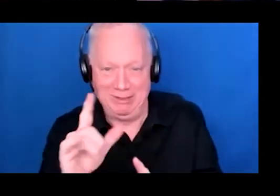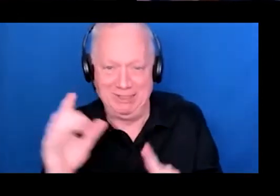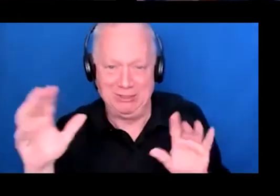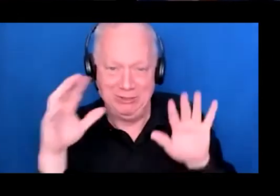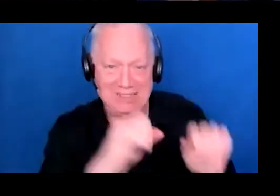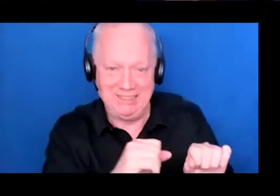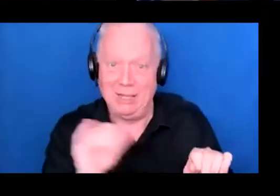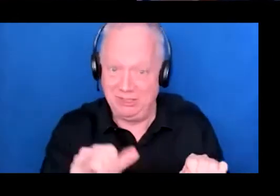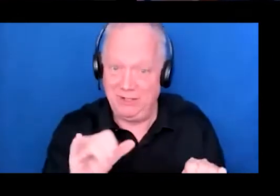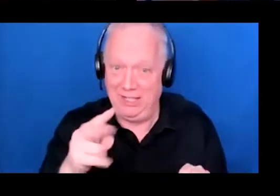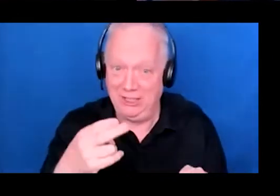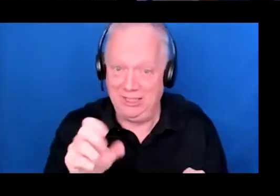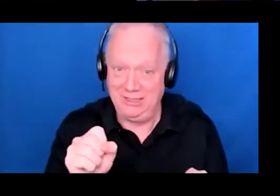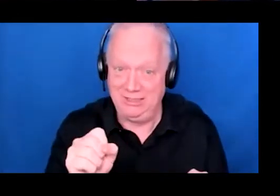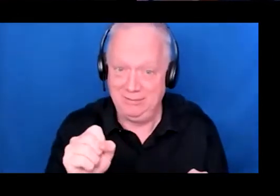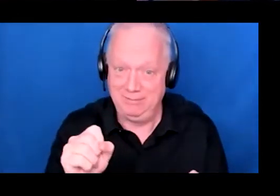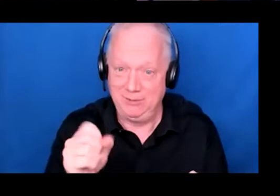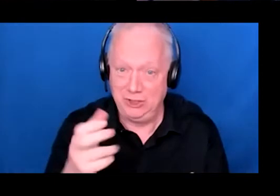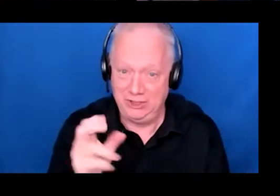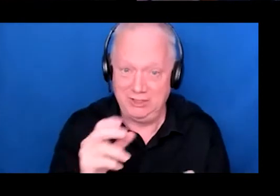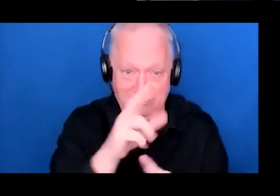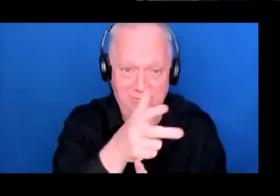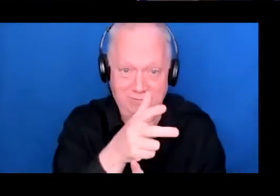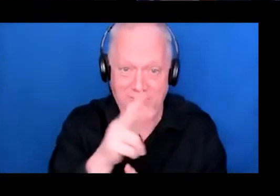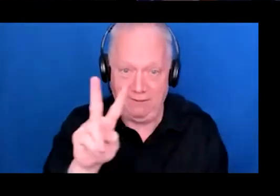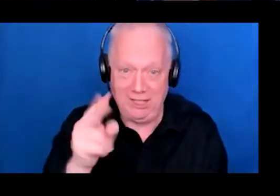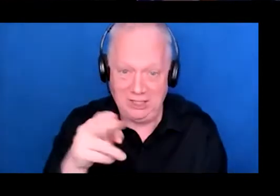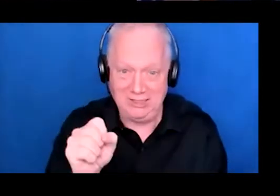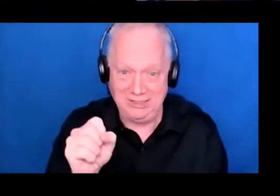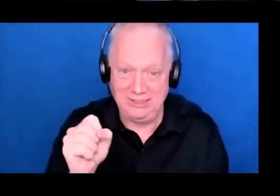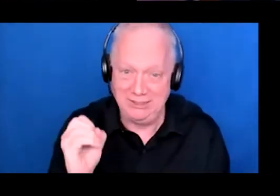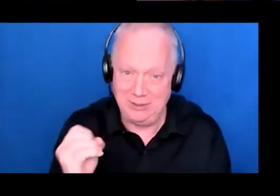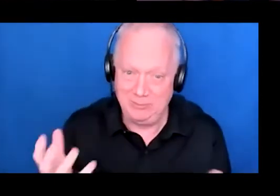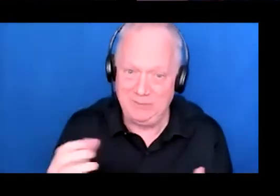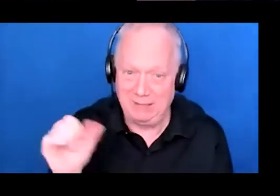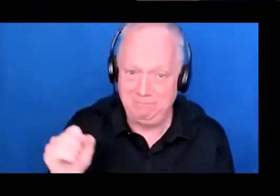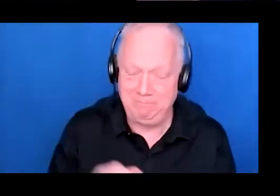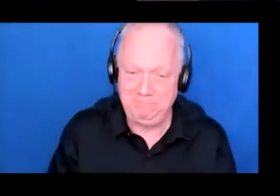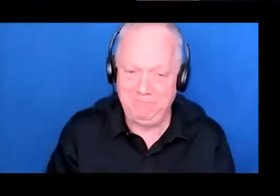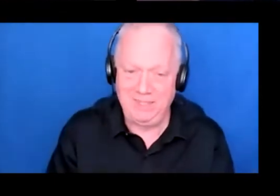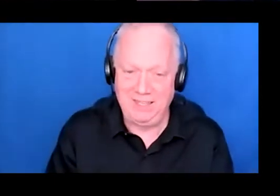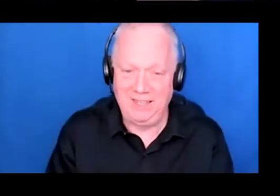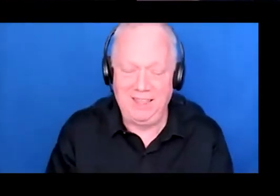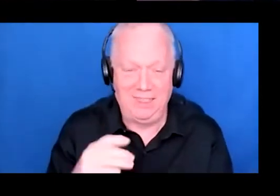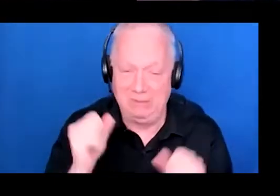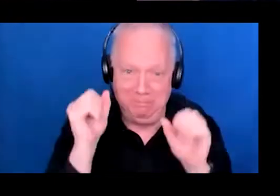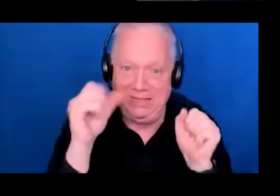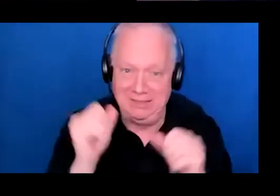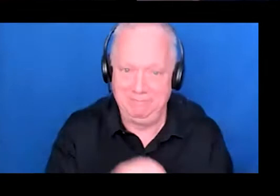The scene where Bill gets arrested. Yeah. And that was all VHS, you know, shot on a VHS camera. So yeah, we could, that was